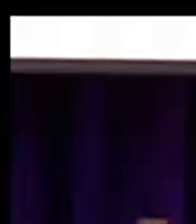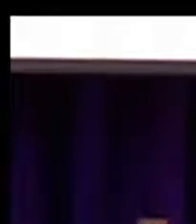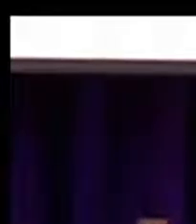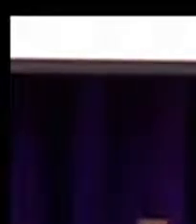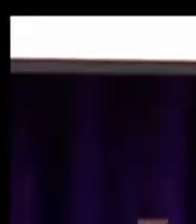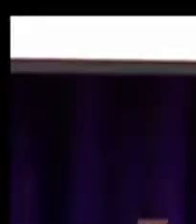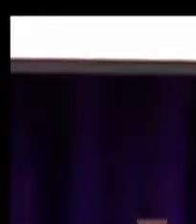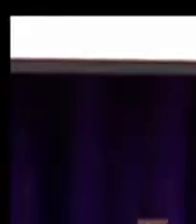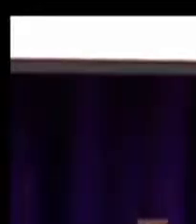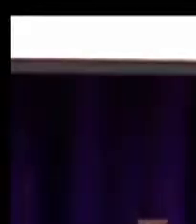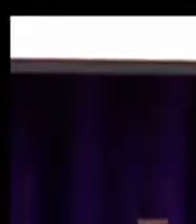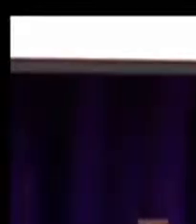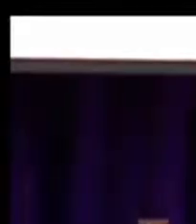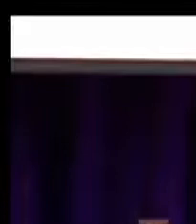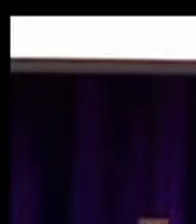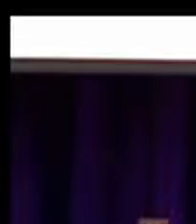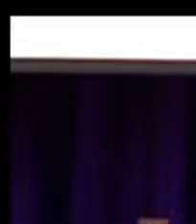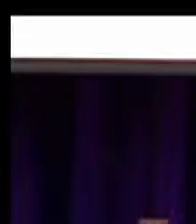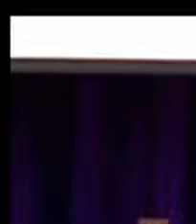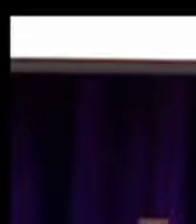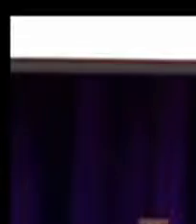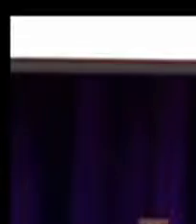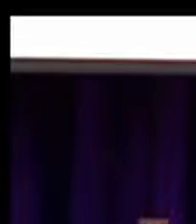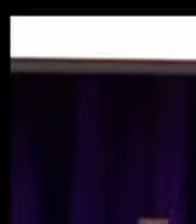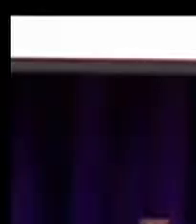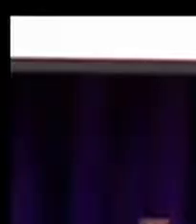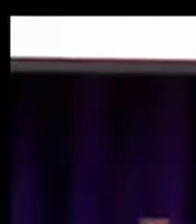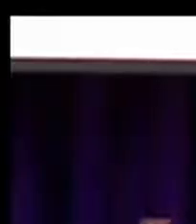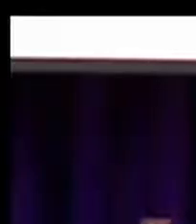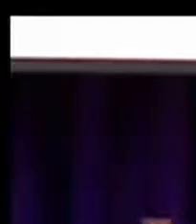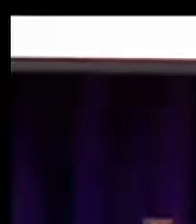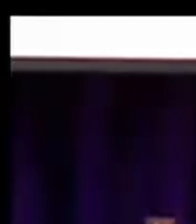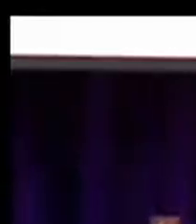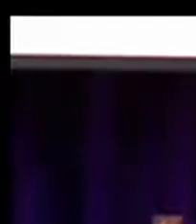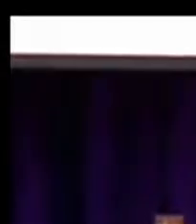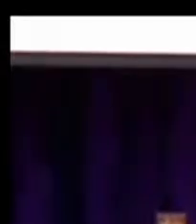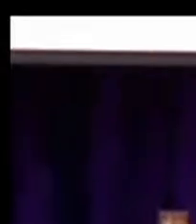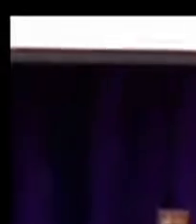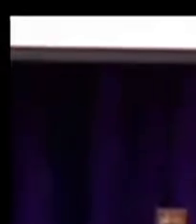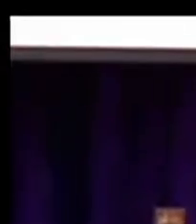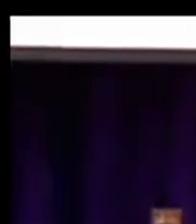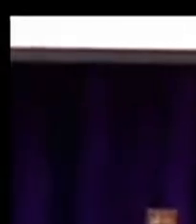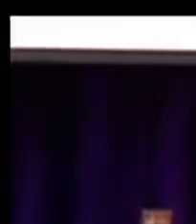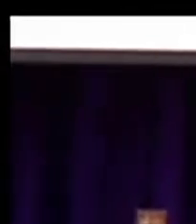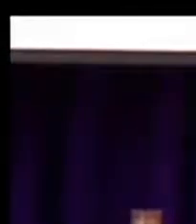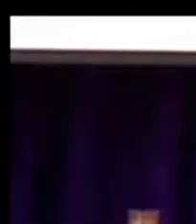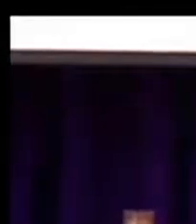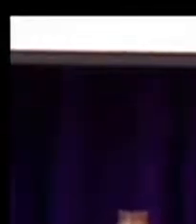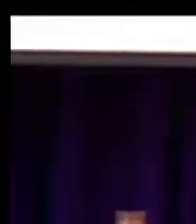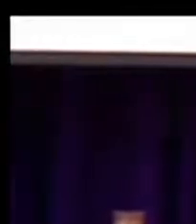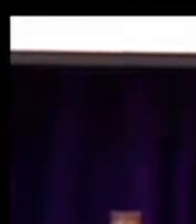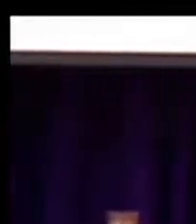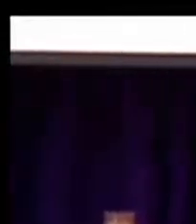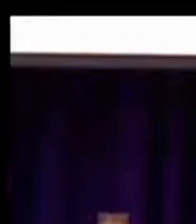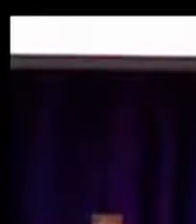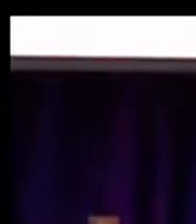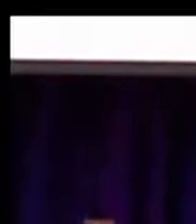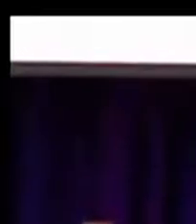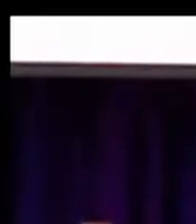verbitter, ek gaan my verbitter maak. So you feel to give yourself over to those emotions of becoming